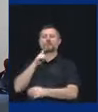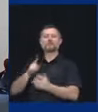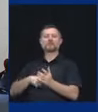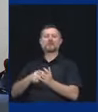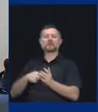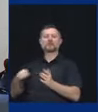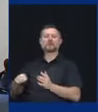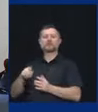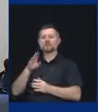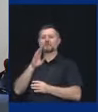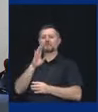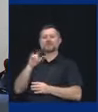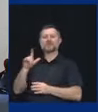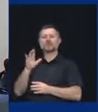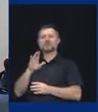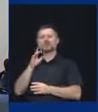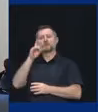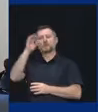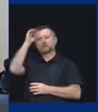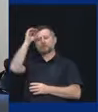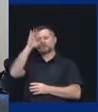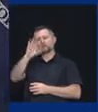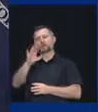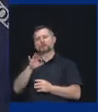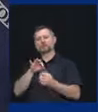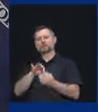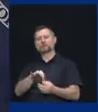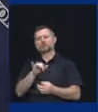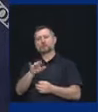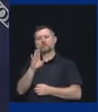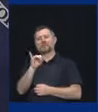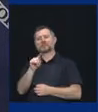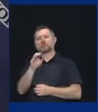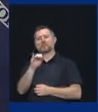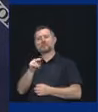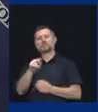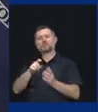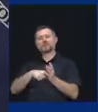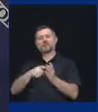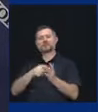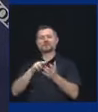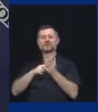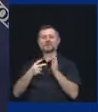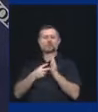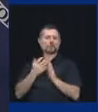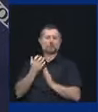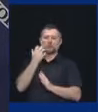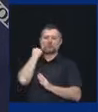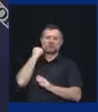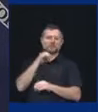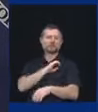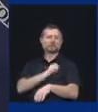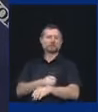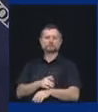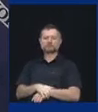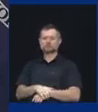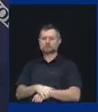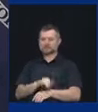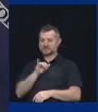for a second. Where do you stand on that in general, or the issue of the fact there that there are serious